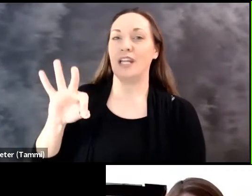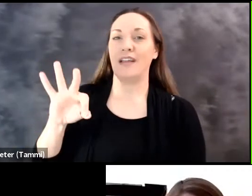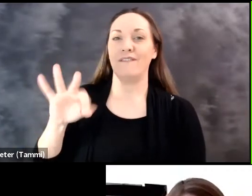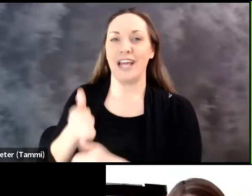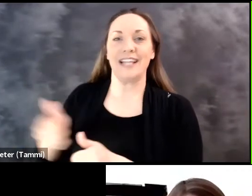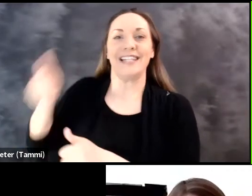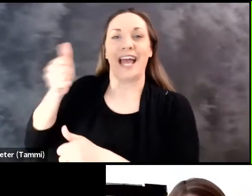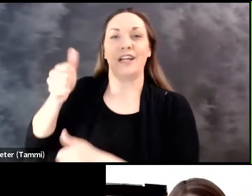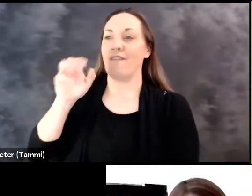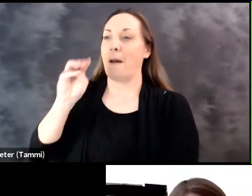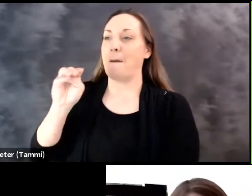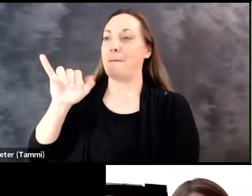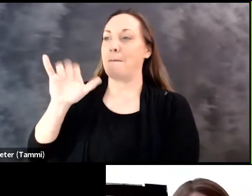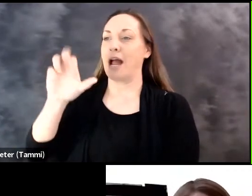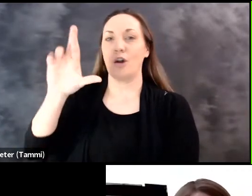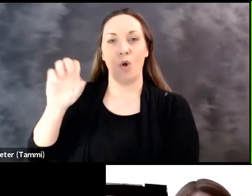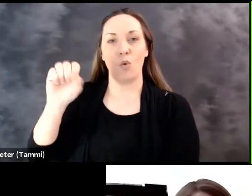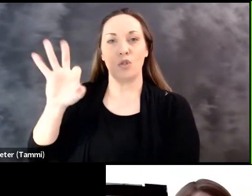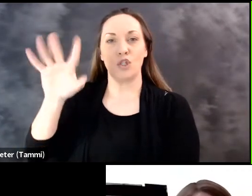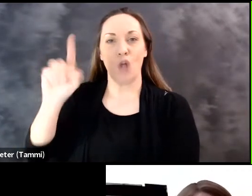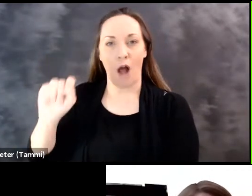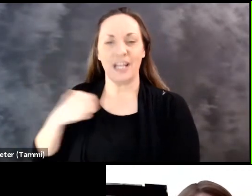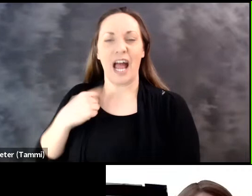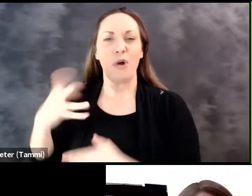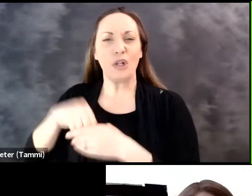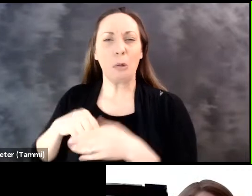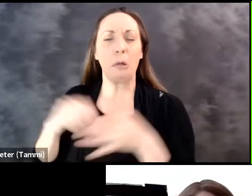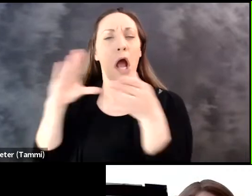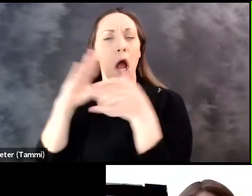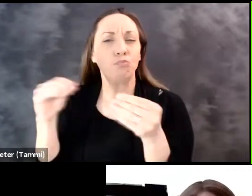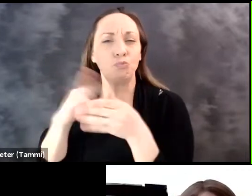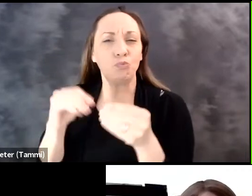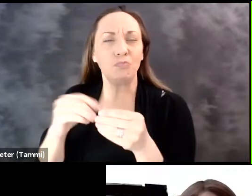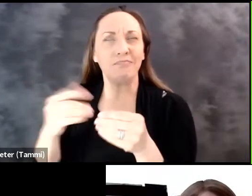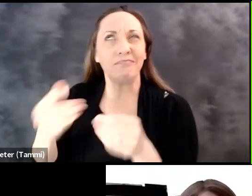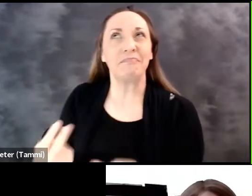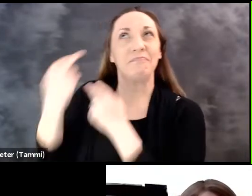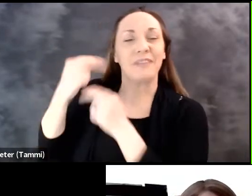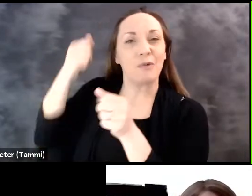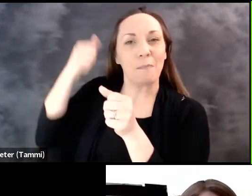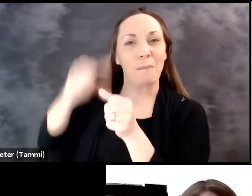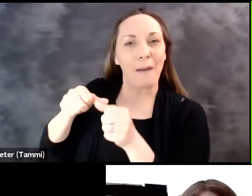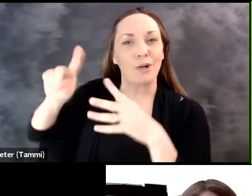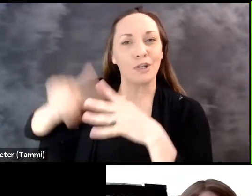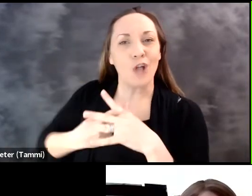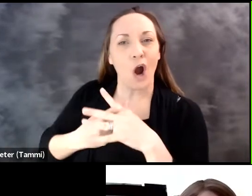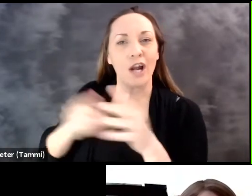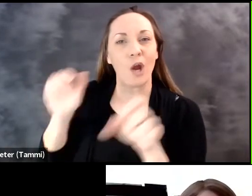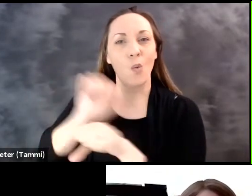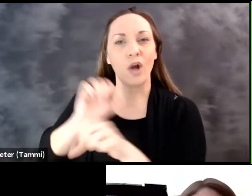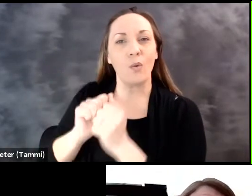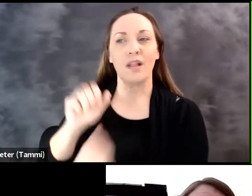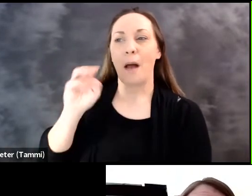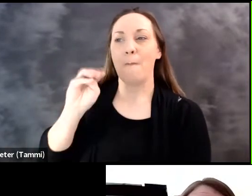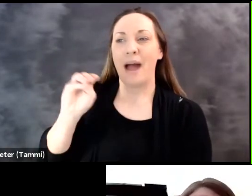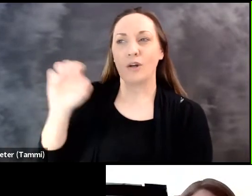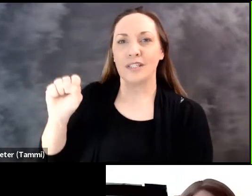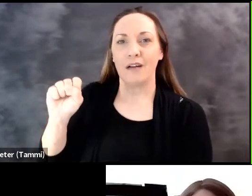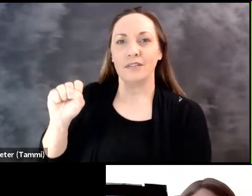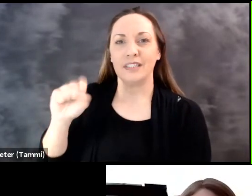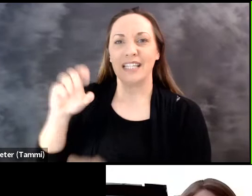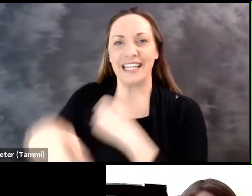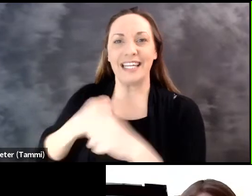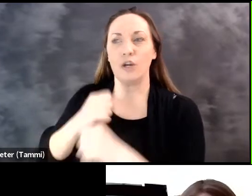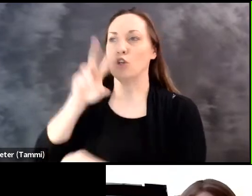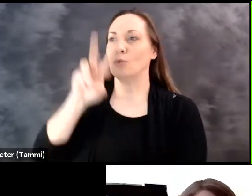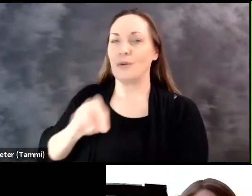I'll just give a slight anecdotal story to that. I remember starting working with Microsoft in 2007 in India. And I remember